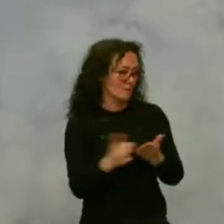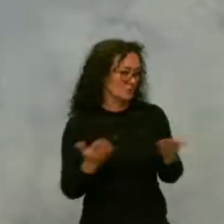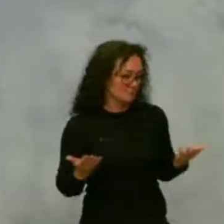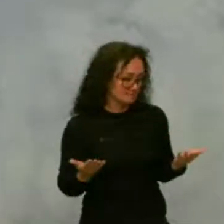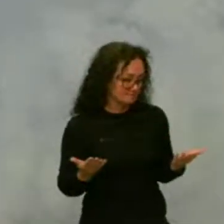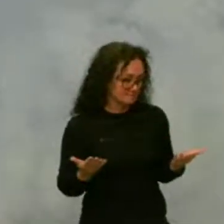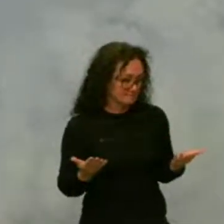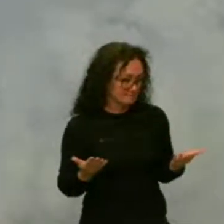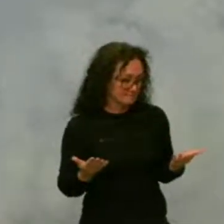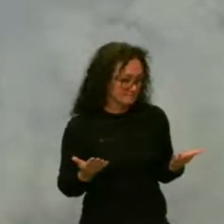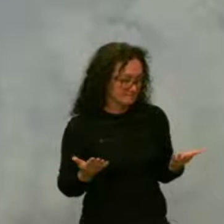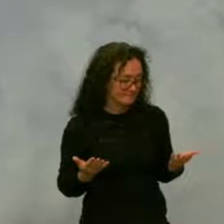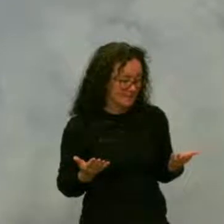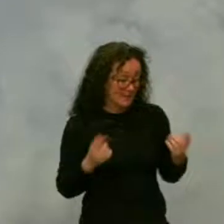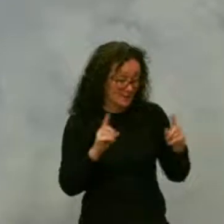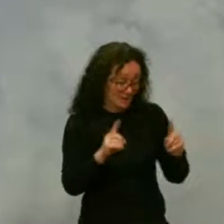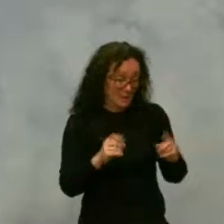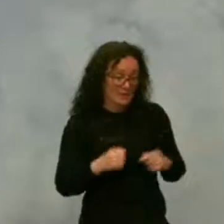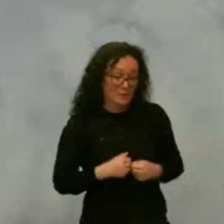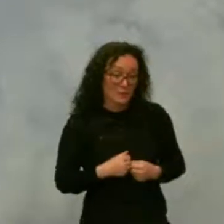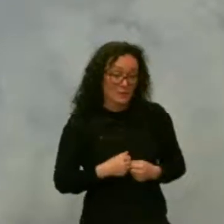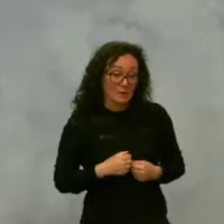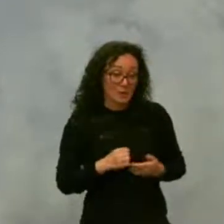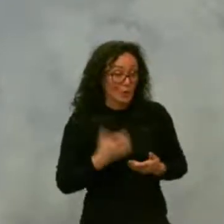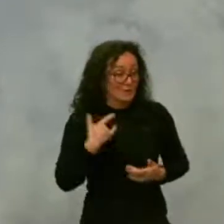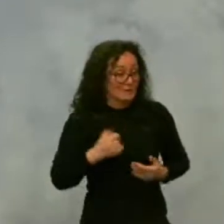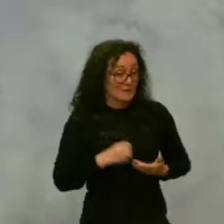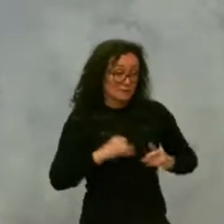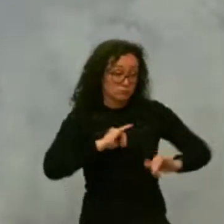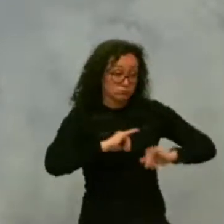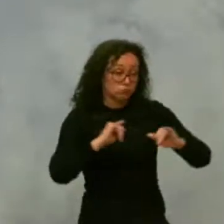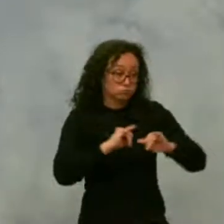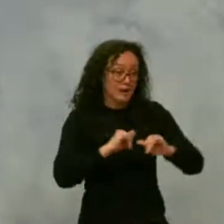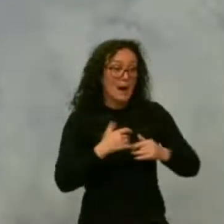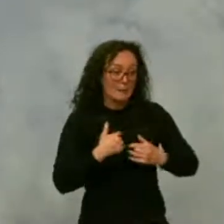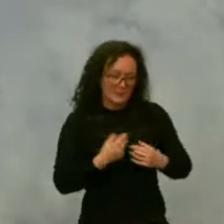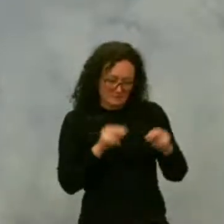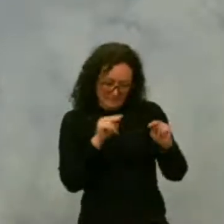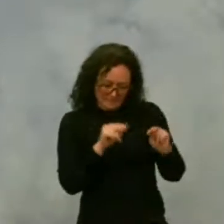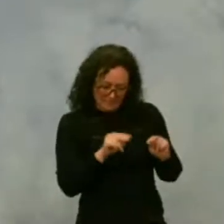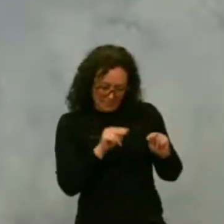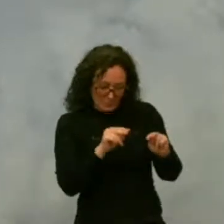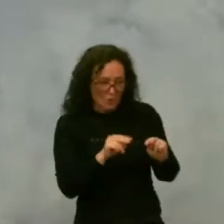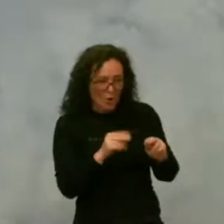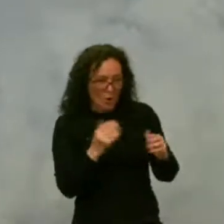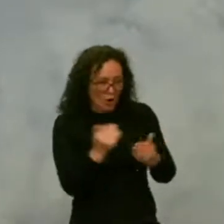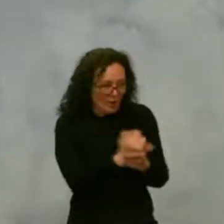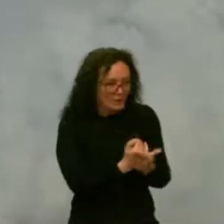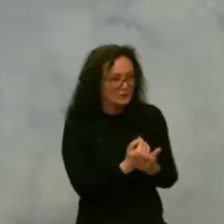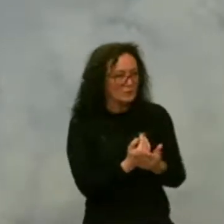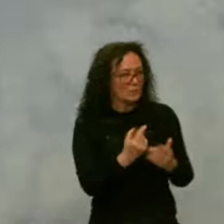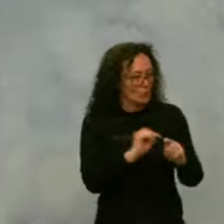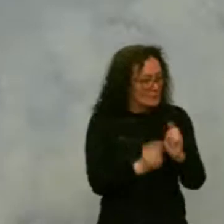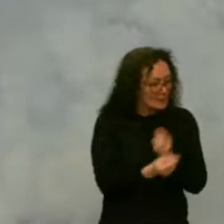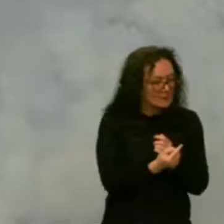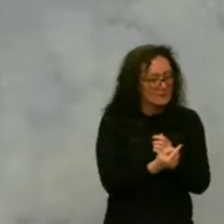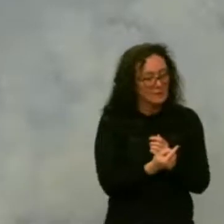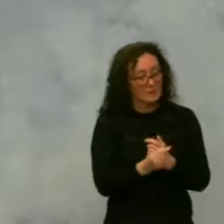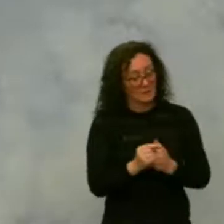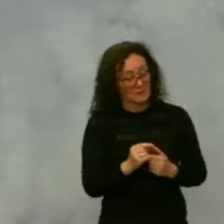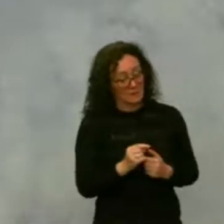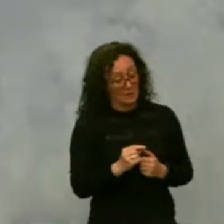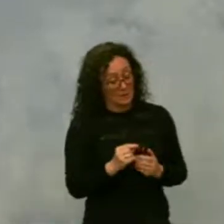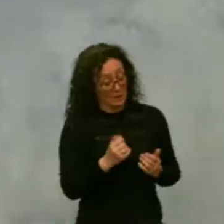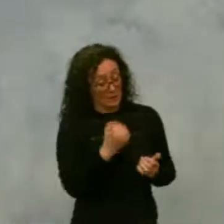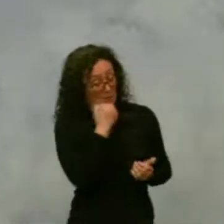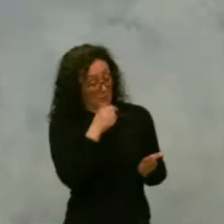given the cost of living crisis that's unfolding, we're keeping a very close eye on our collection performance, and certainly the figures in the report